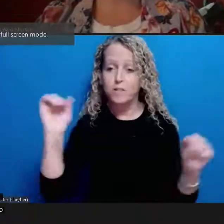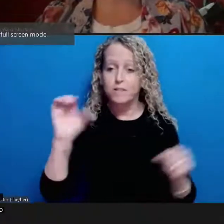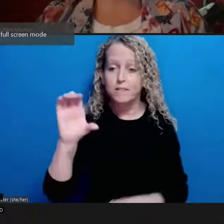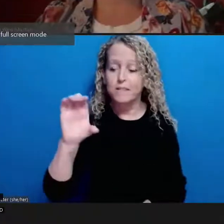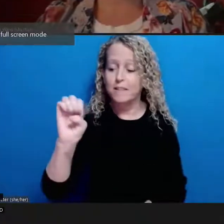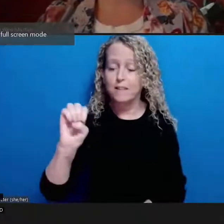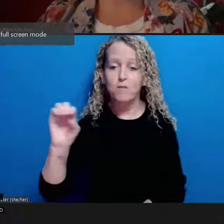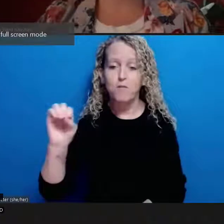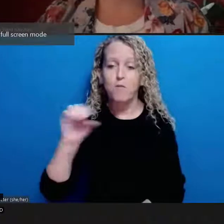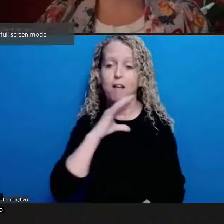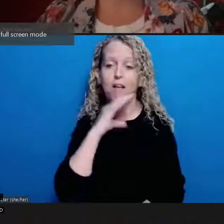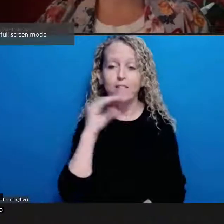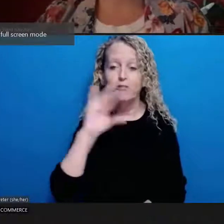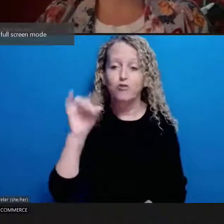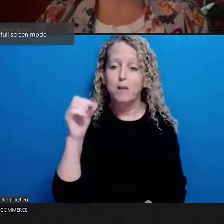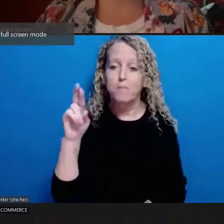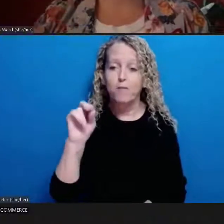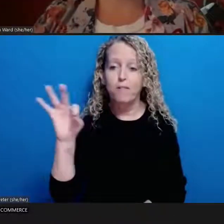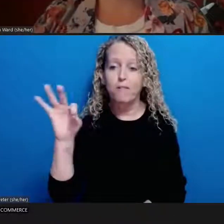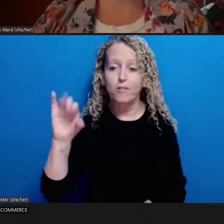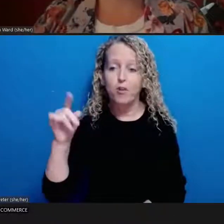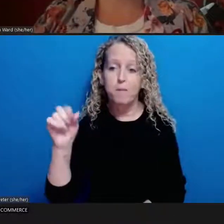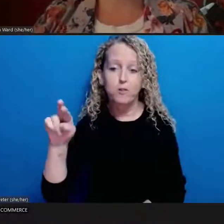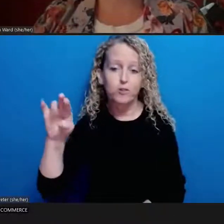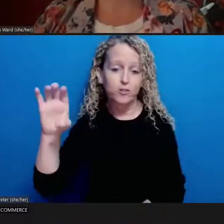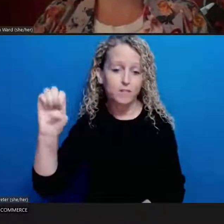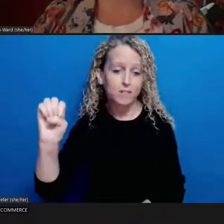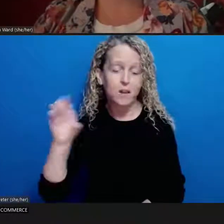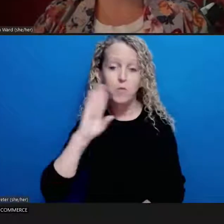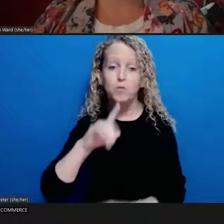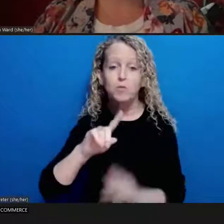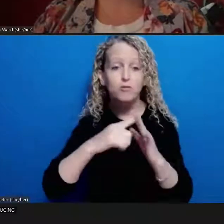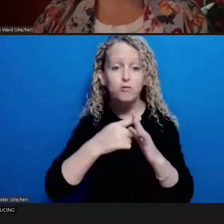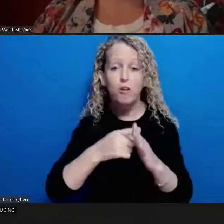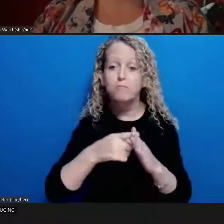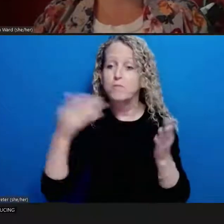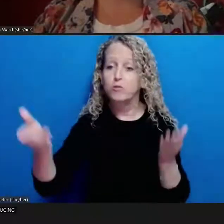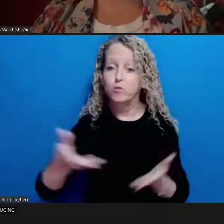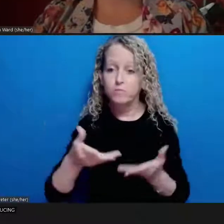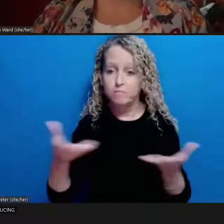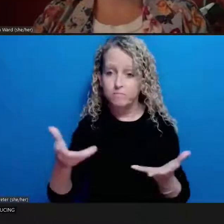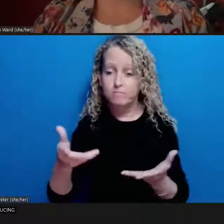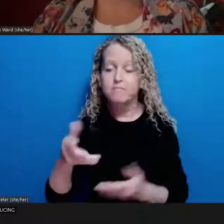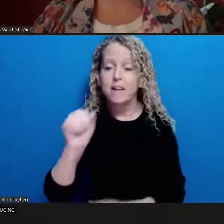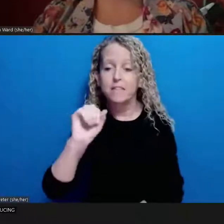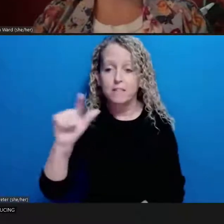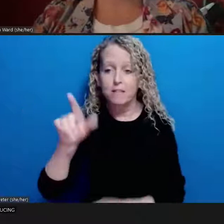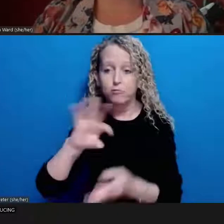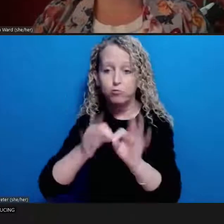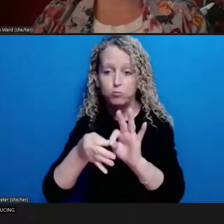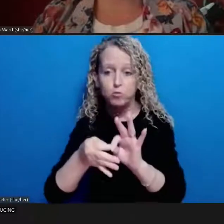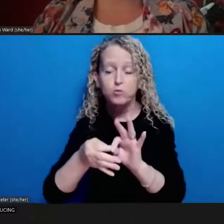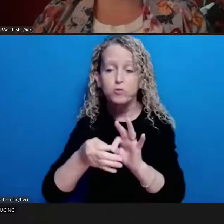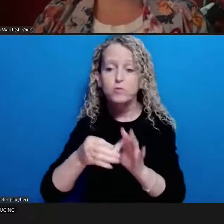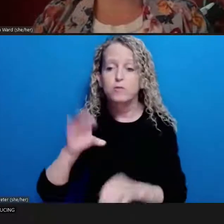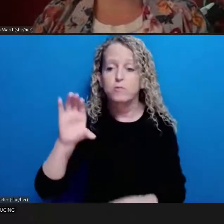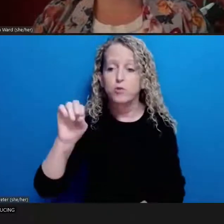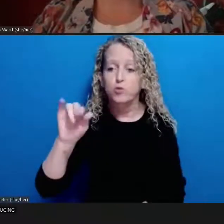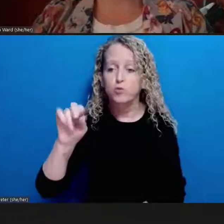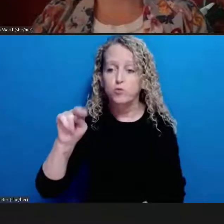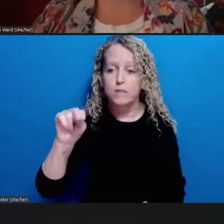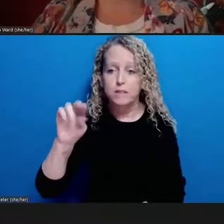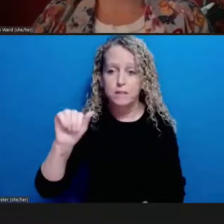of Commerce. I'd like to start by introducing our ASL interpreter, Karina Burris, with